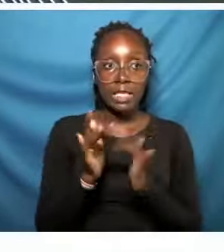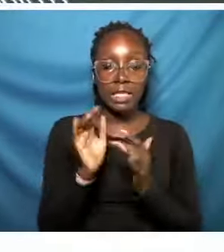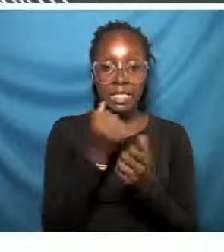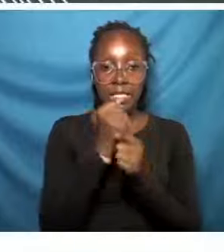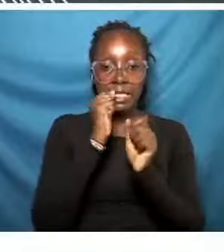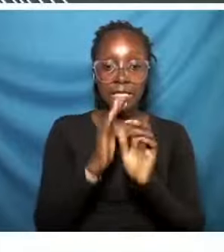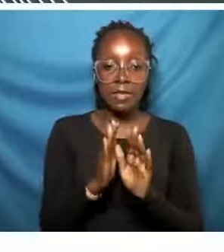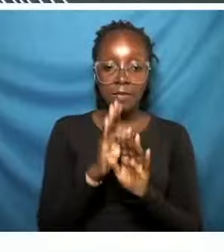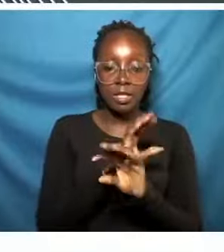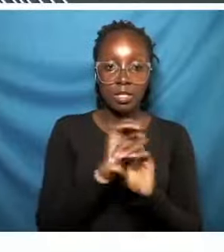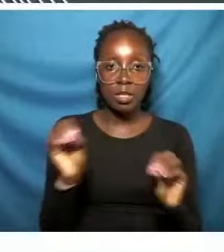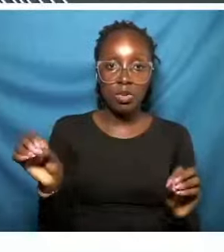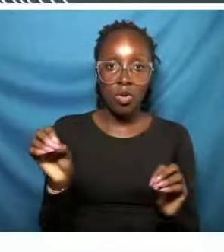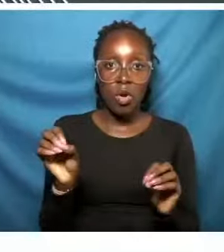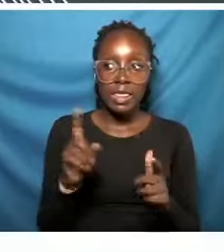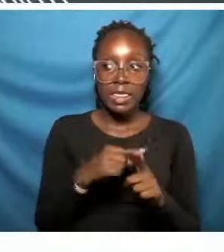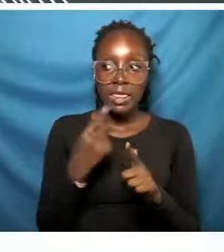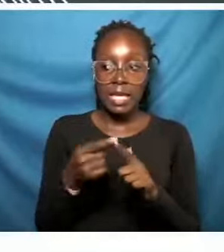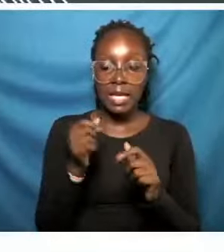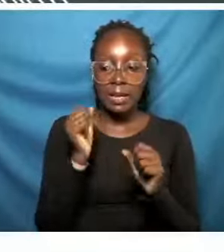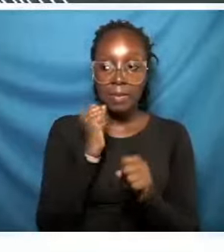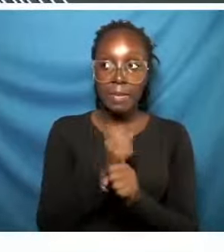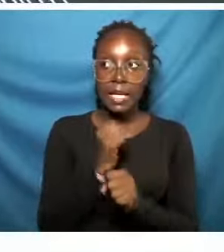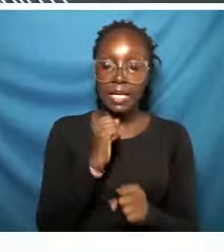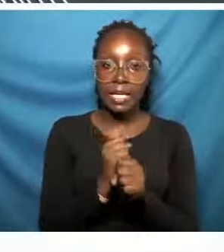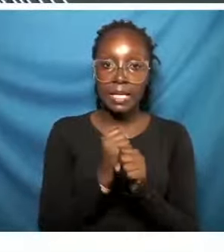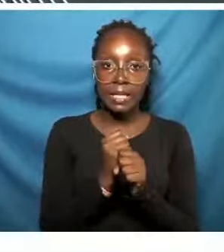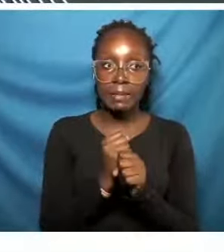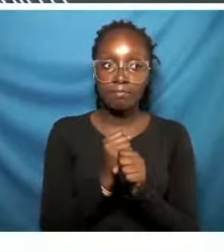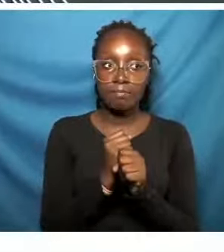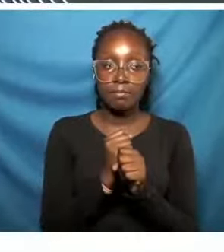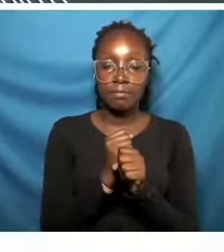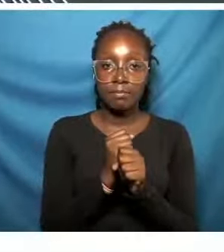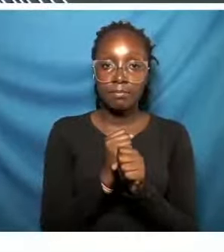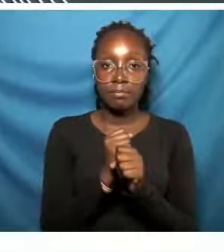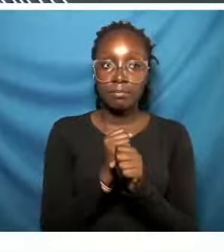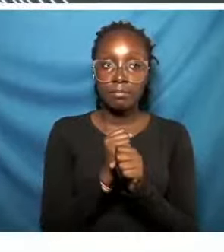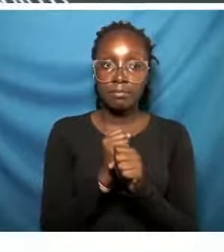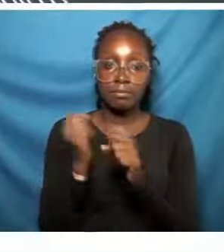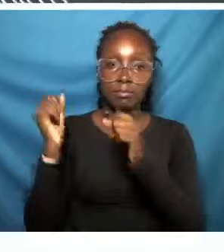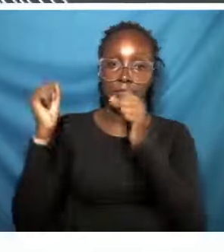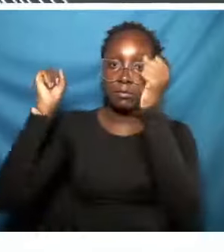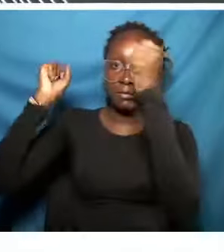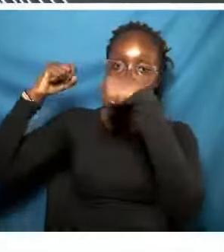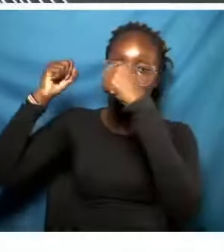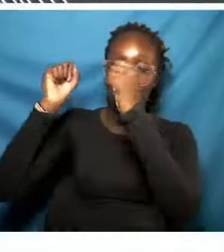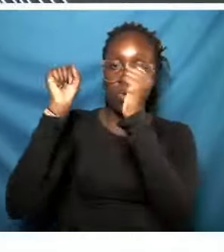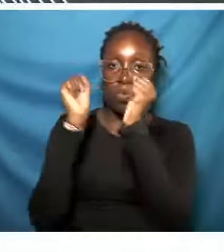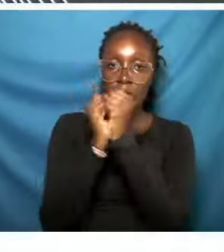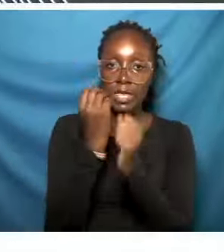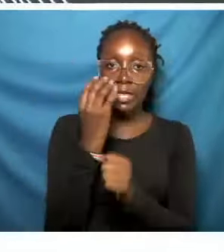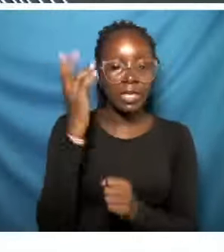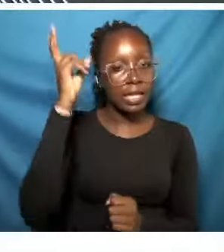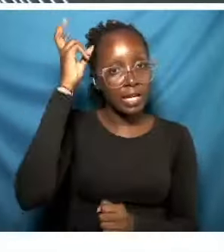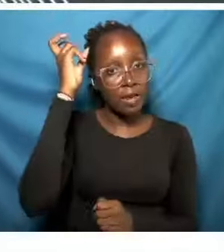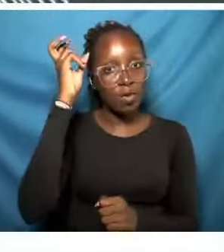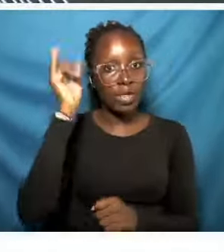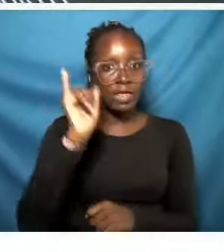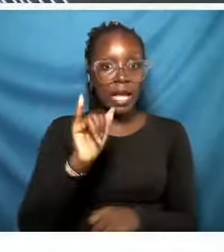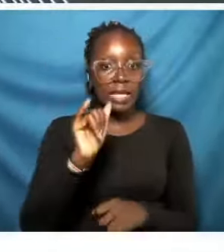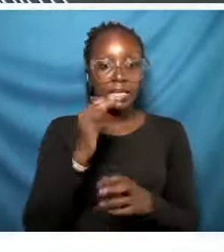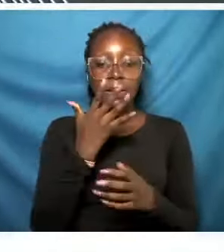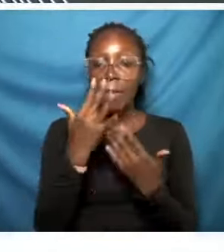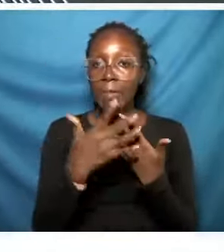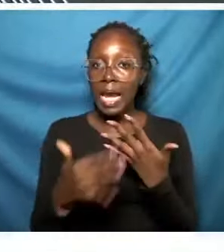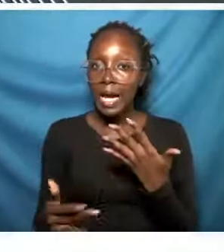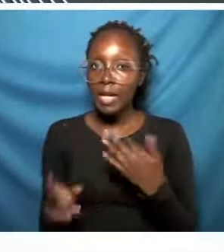or covenants with the devil, the blood or objects of covenant that were used to make those covenants and